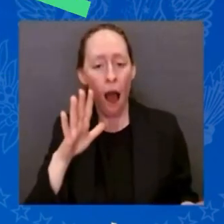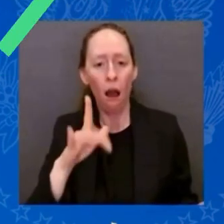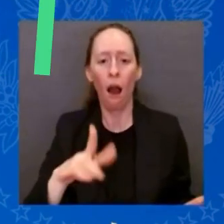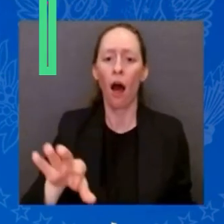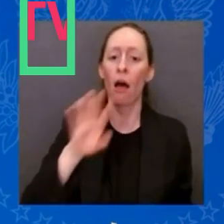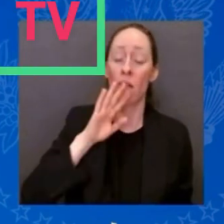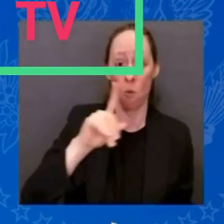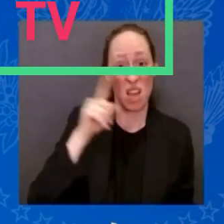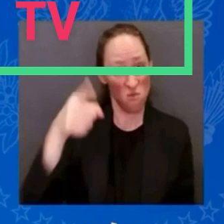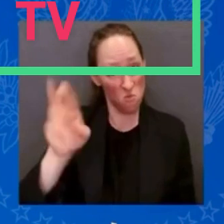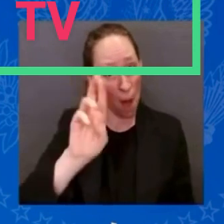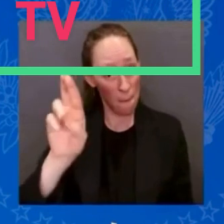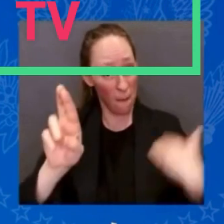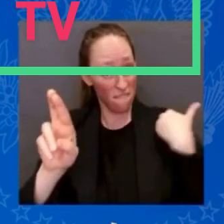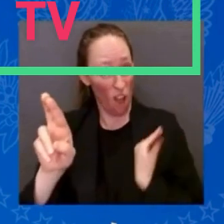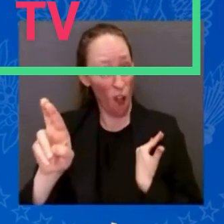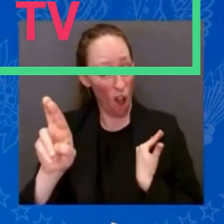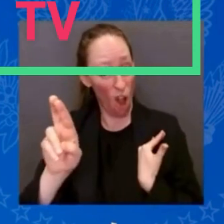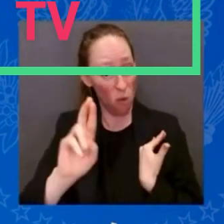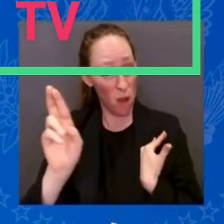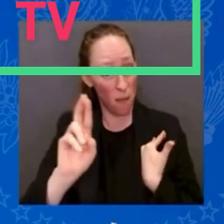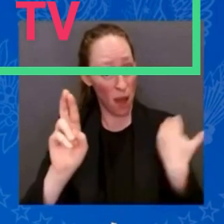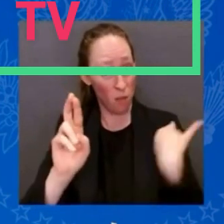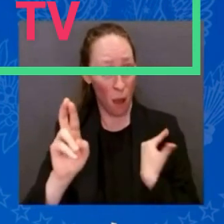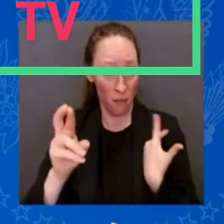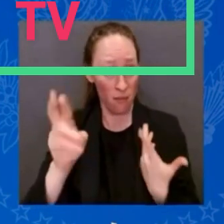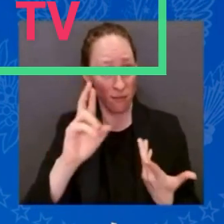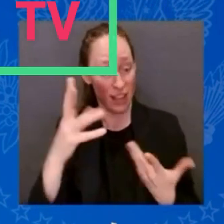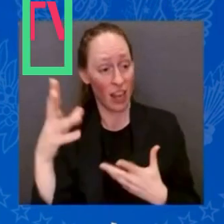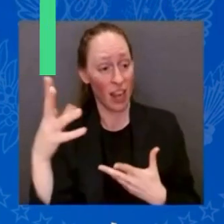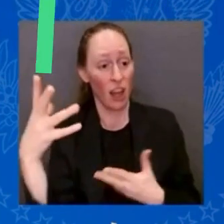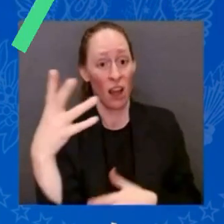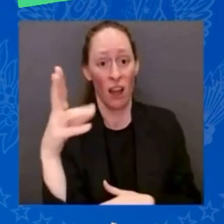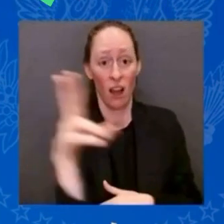hope that they were given, and it's real, real hope. Thank you.